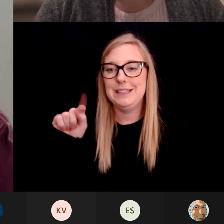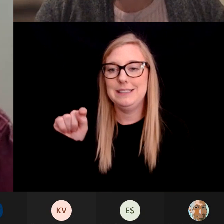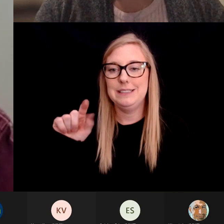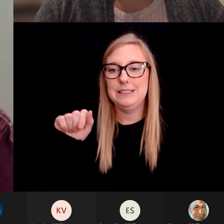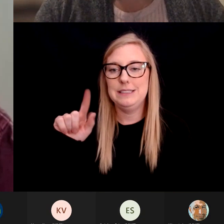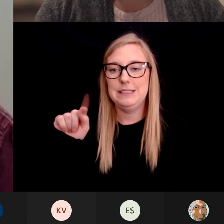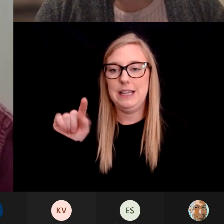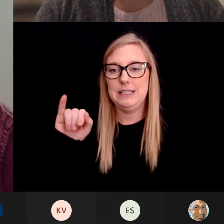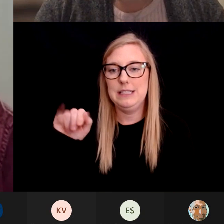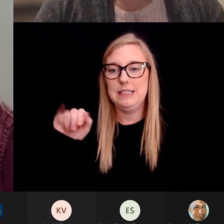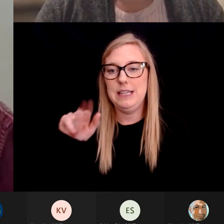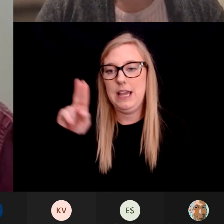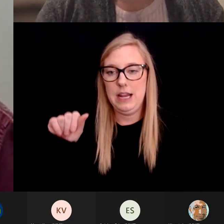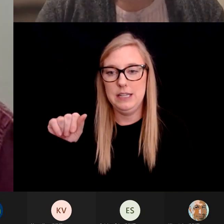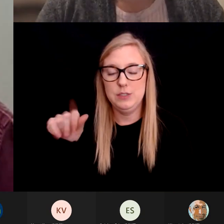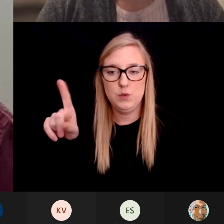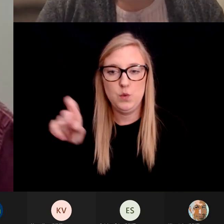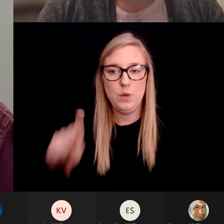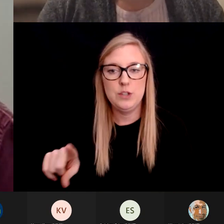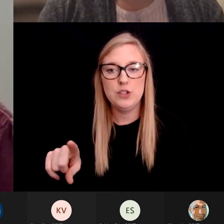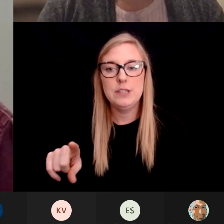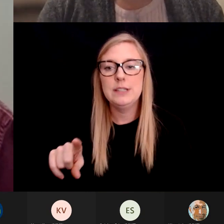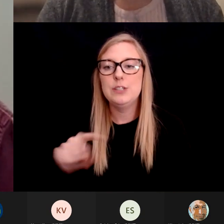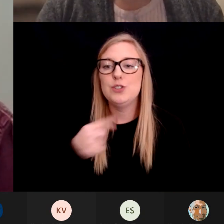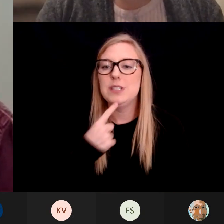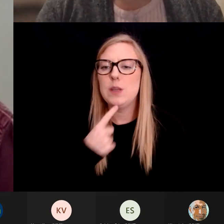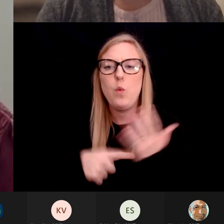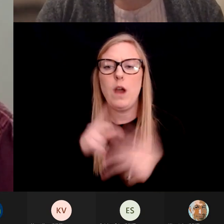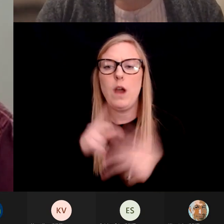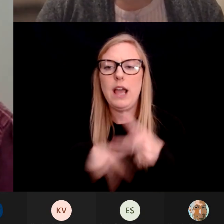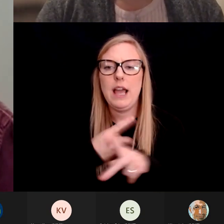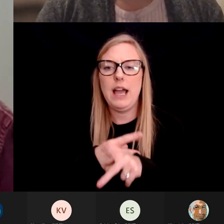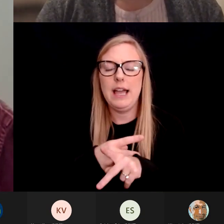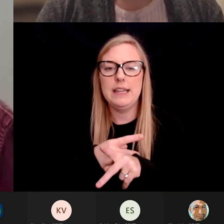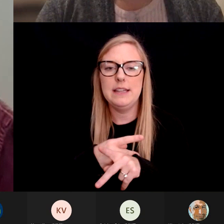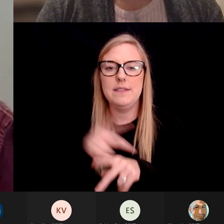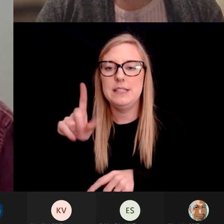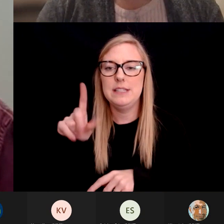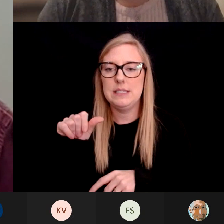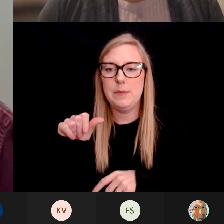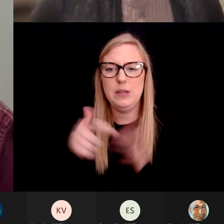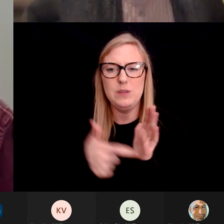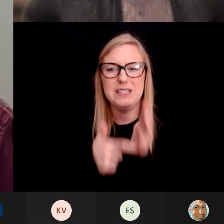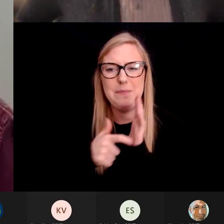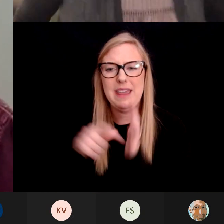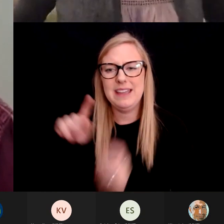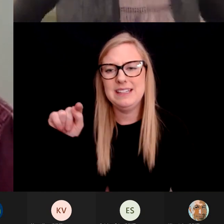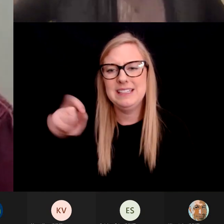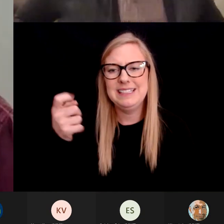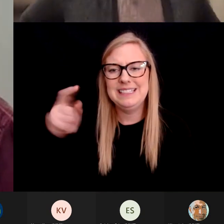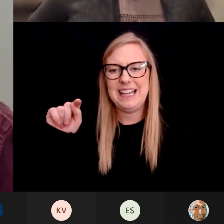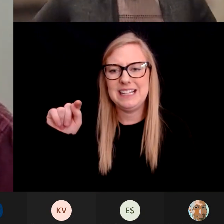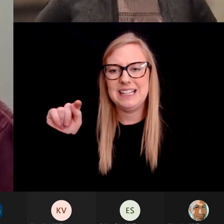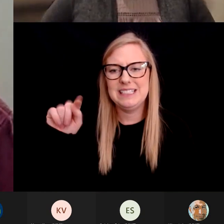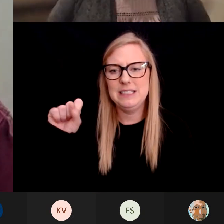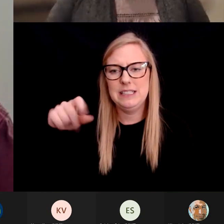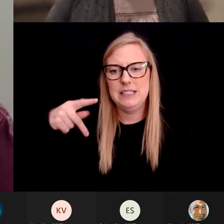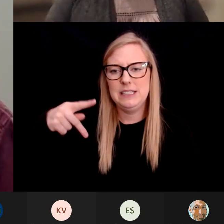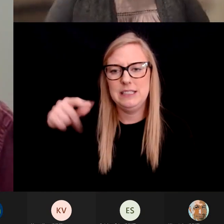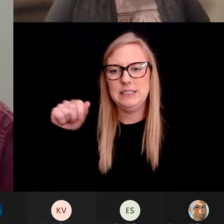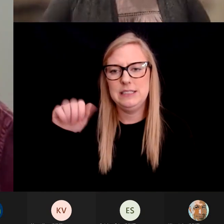one. Tatiana said, what kind of disability demands text spacing? It's a great question. It's a handful of